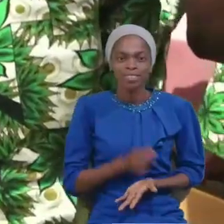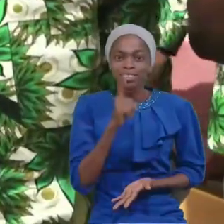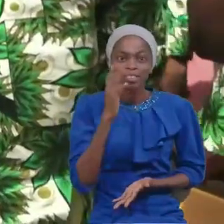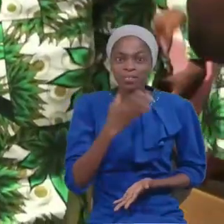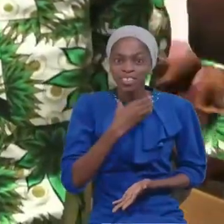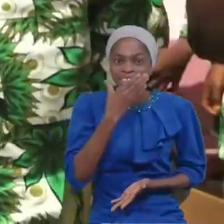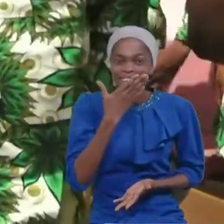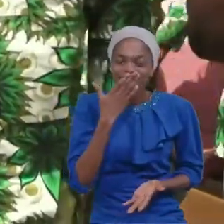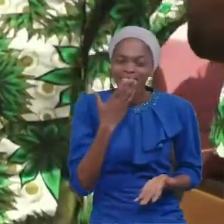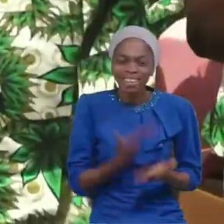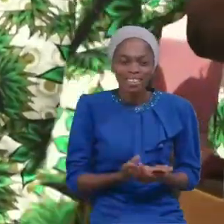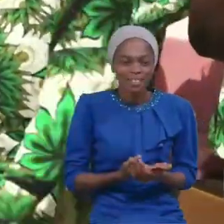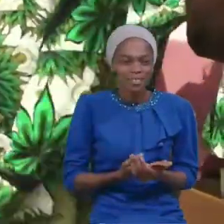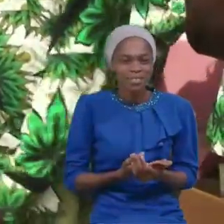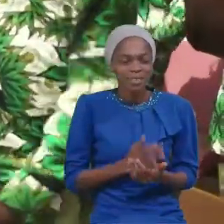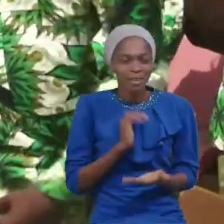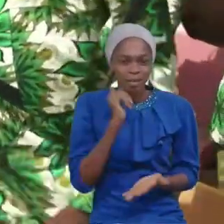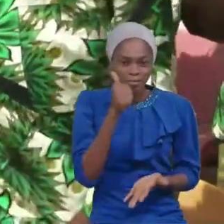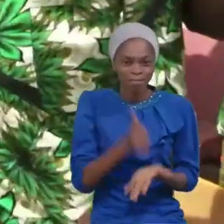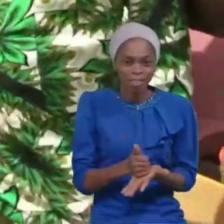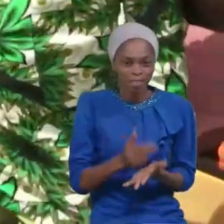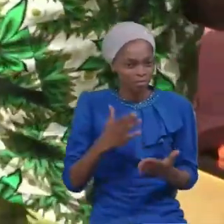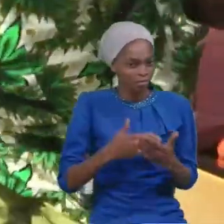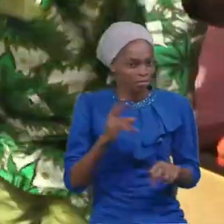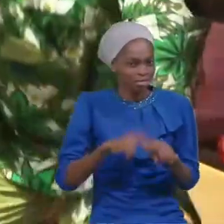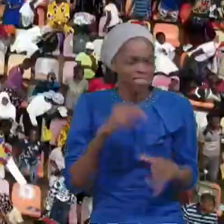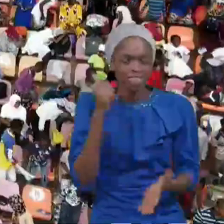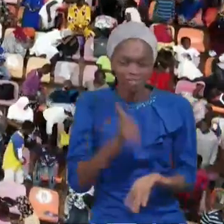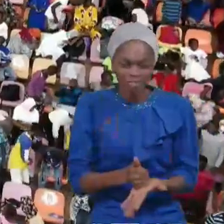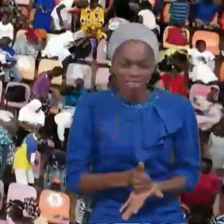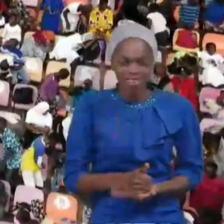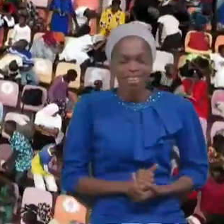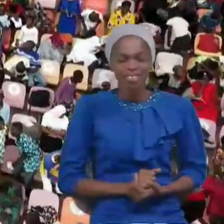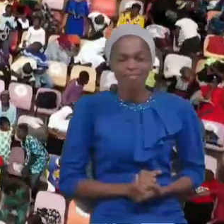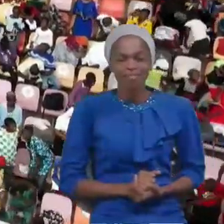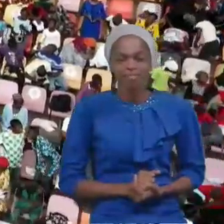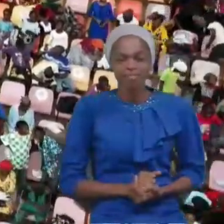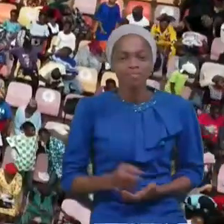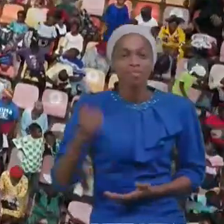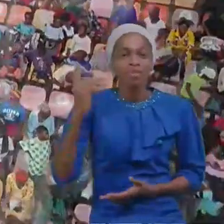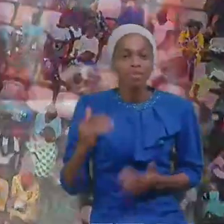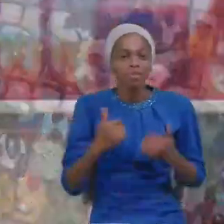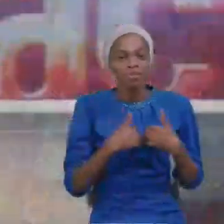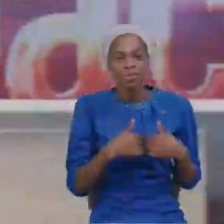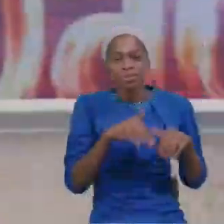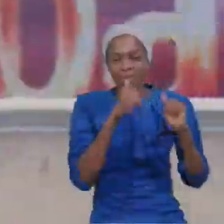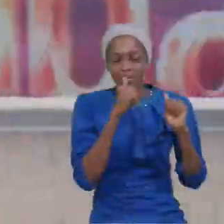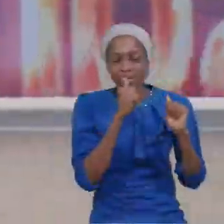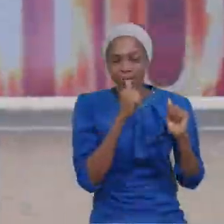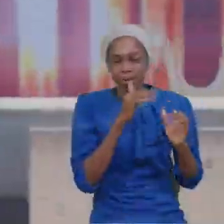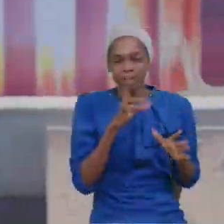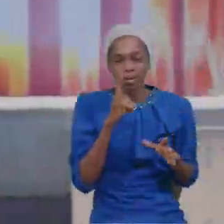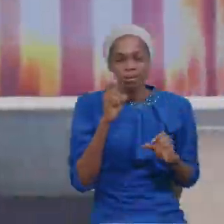Amen. God has blessed you. You can sit down. Today, we're looking at fuller